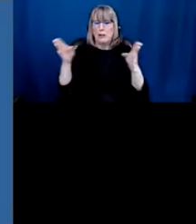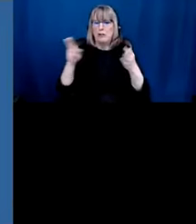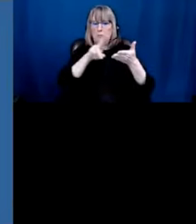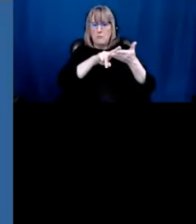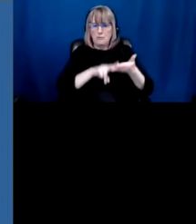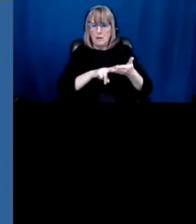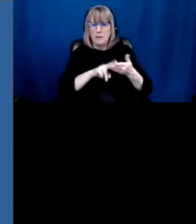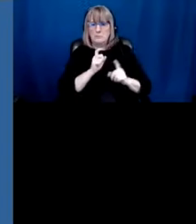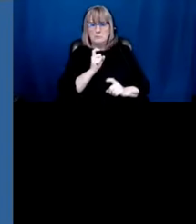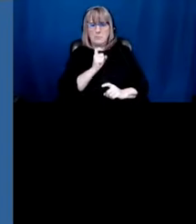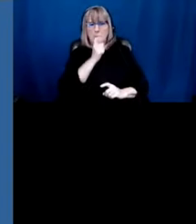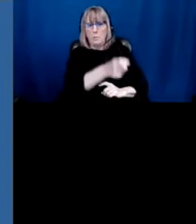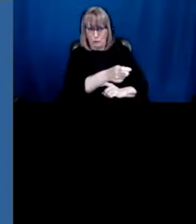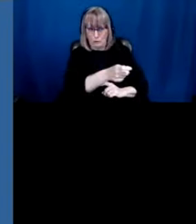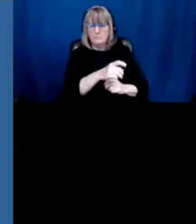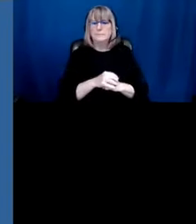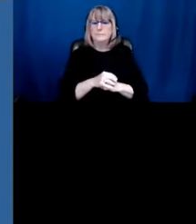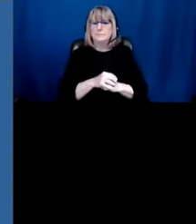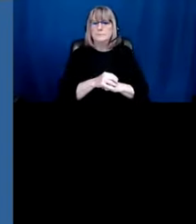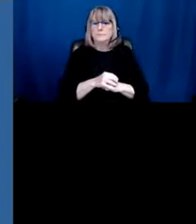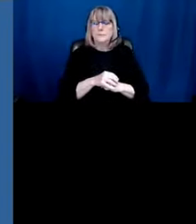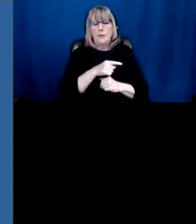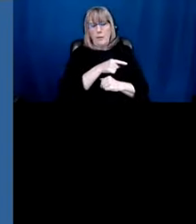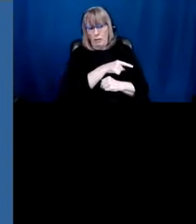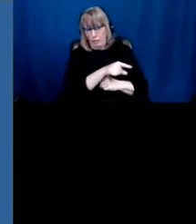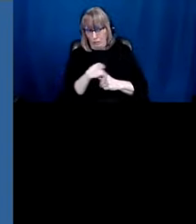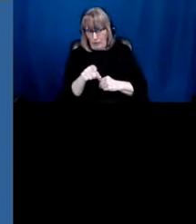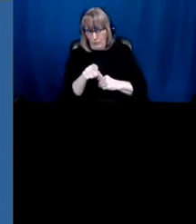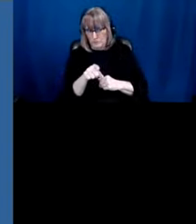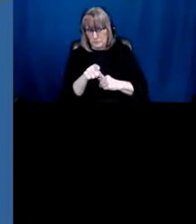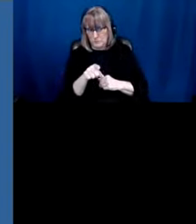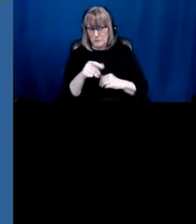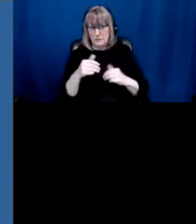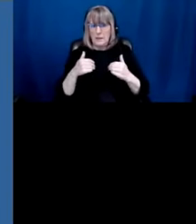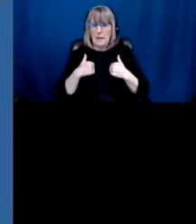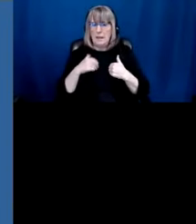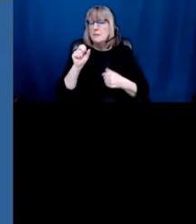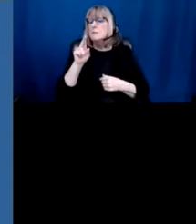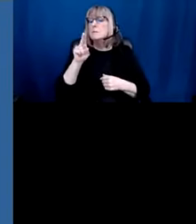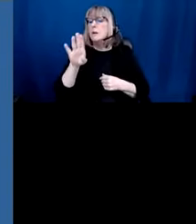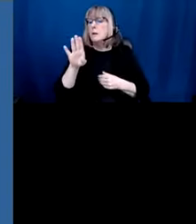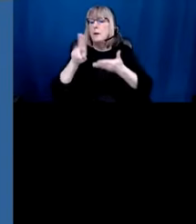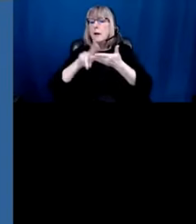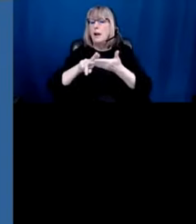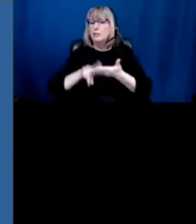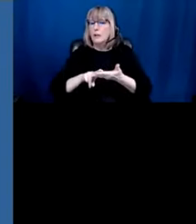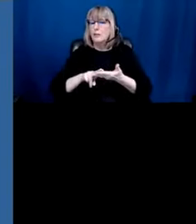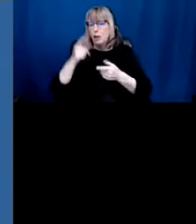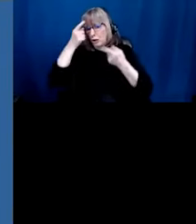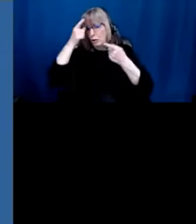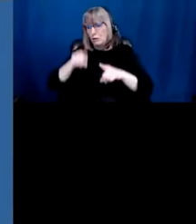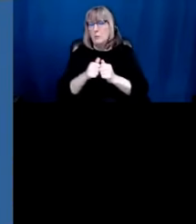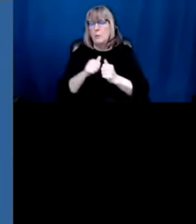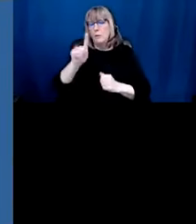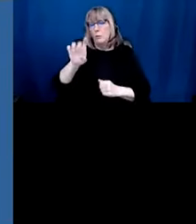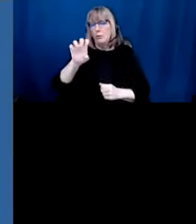incluyen dólares CDBG o ESG, para los cuales no tenemos datos disponibles. Una de las razones